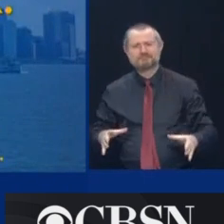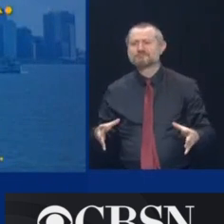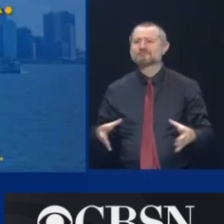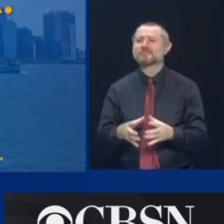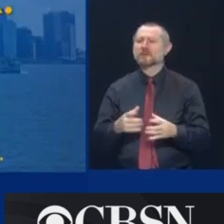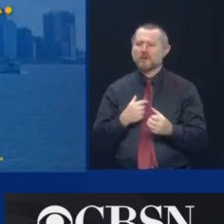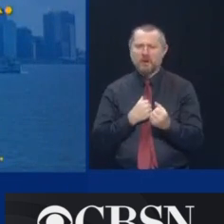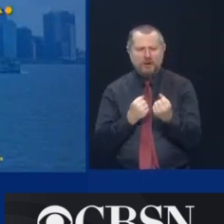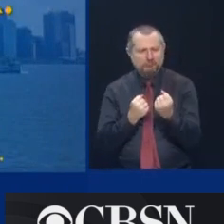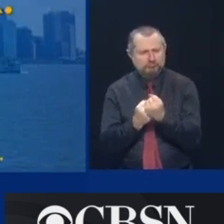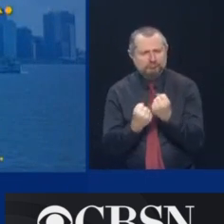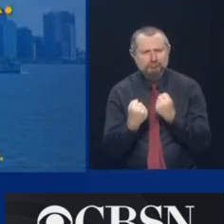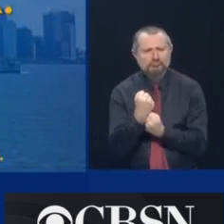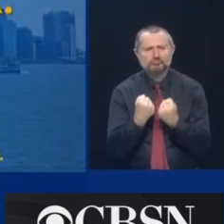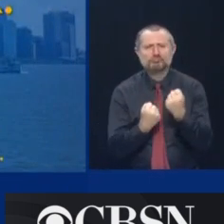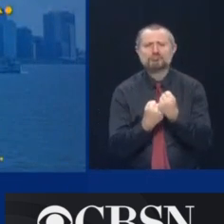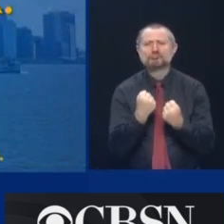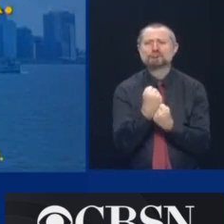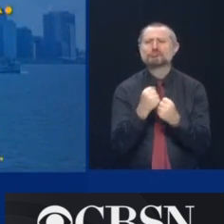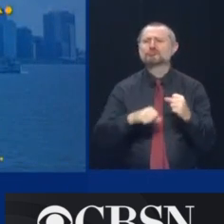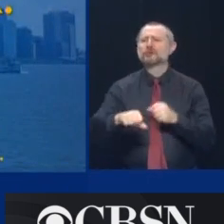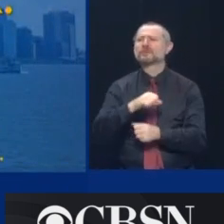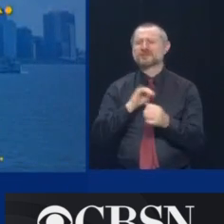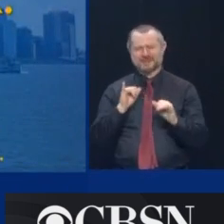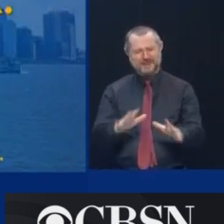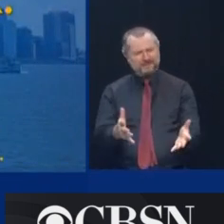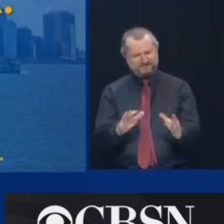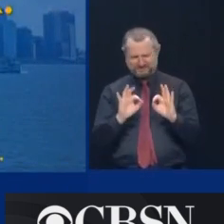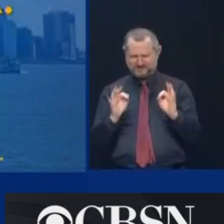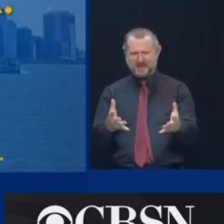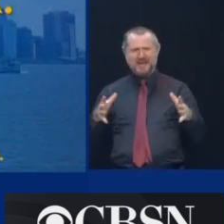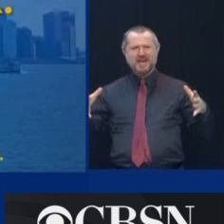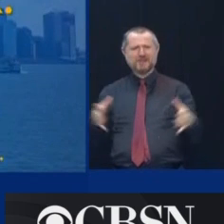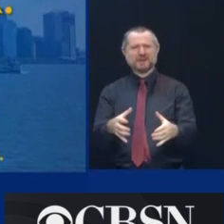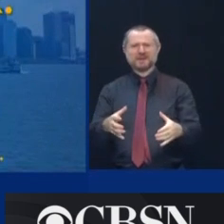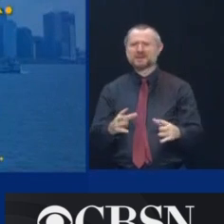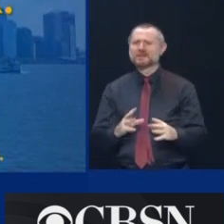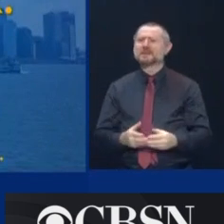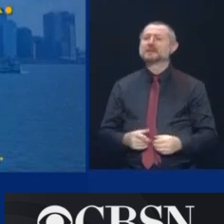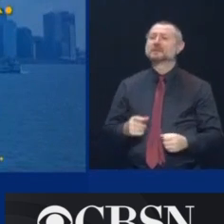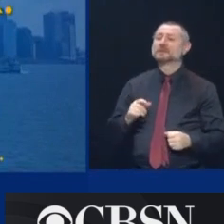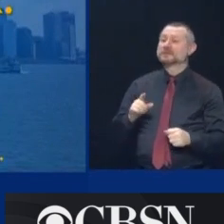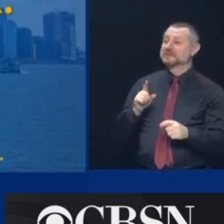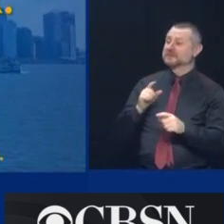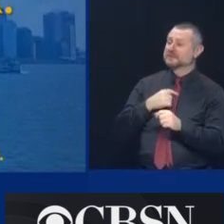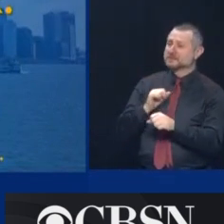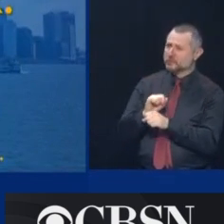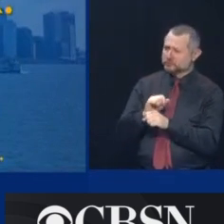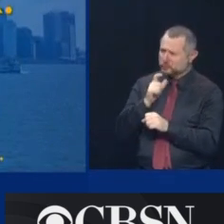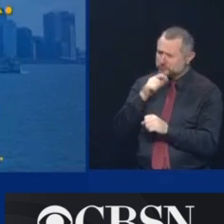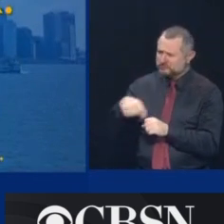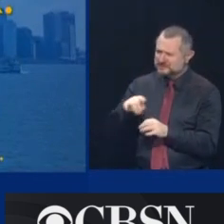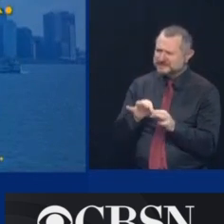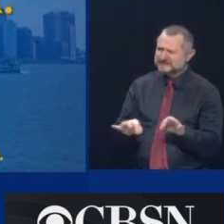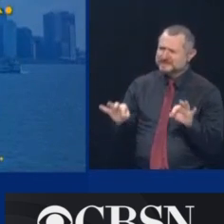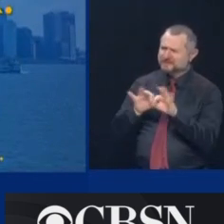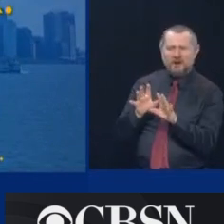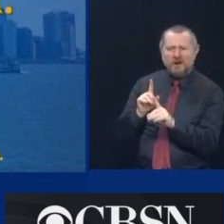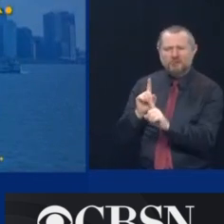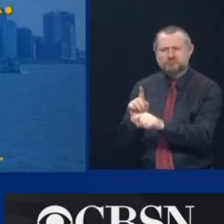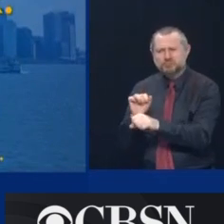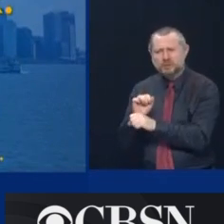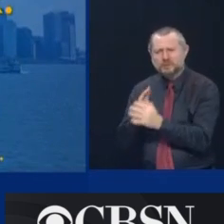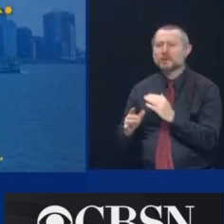and acted as a family. When those essential workers went outside, they were your brothers and they were your